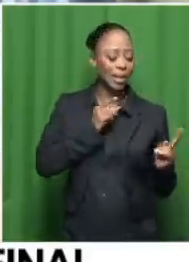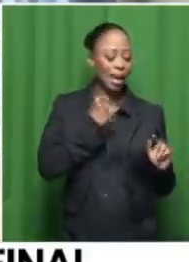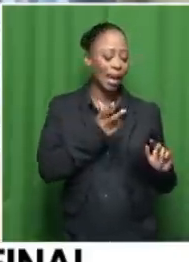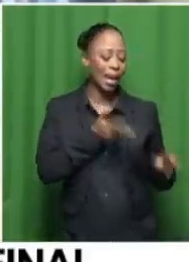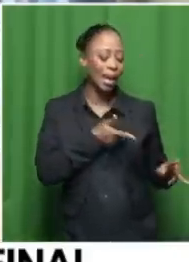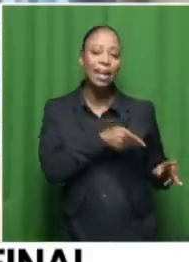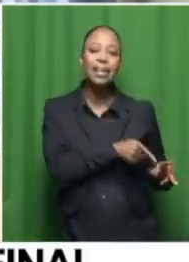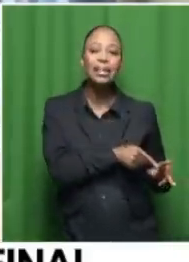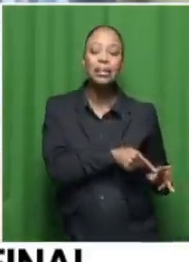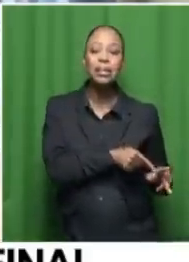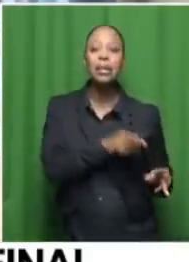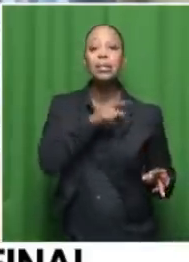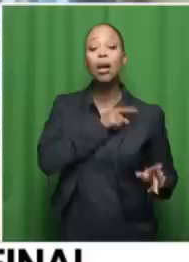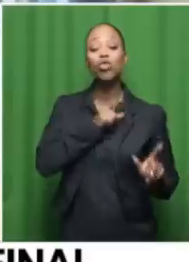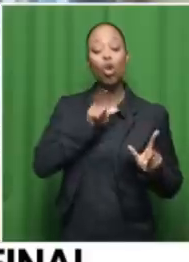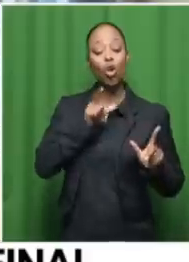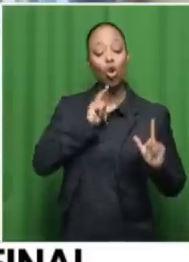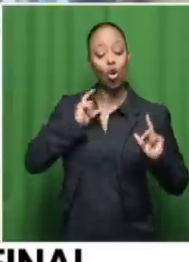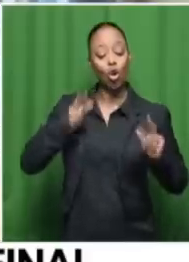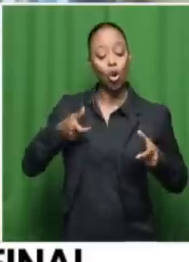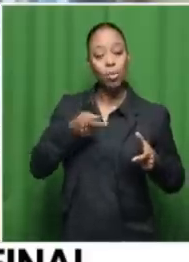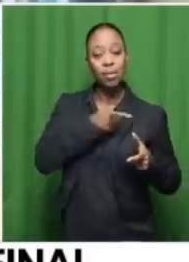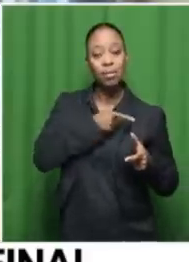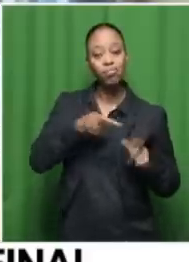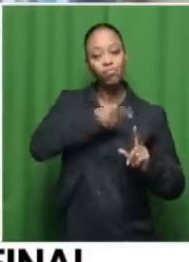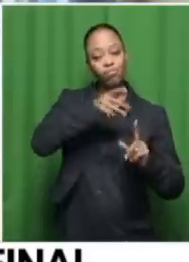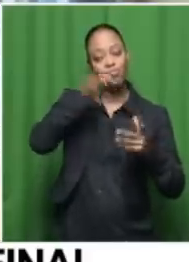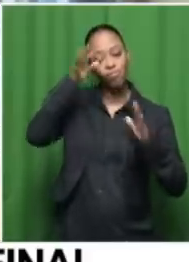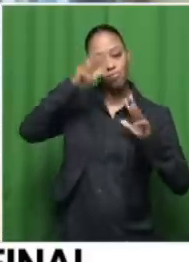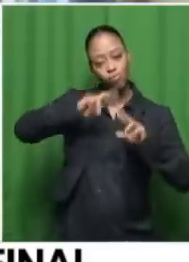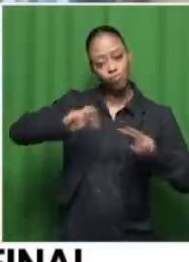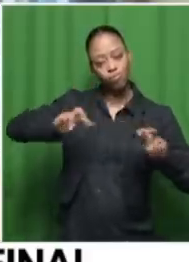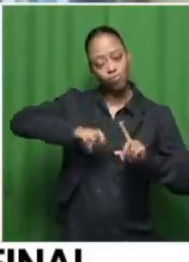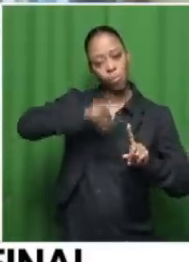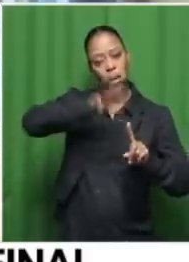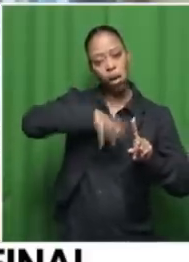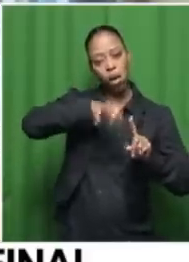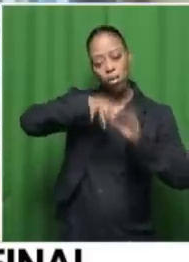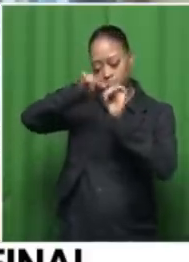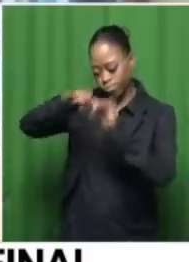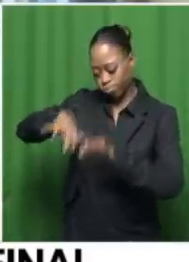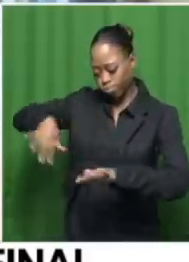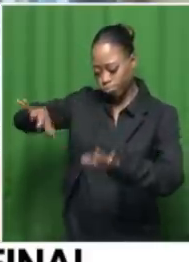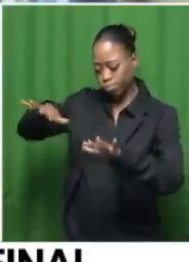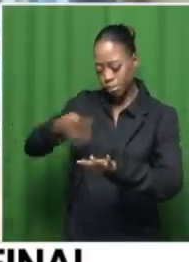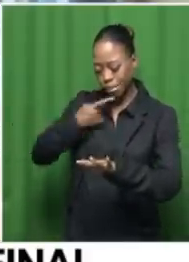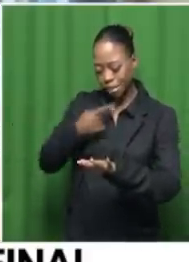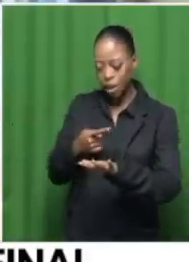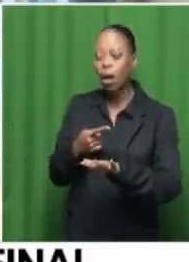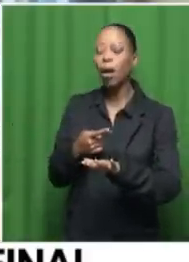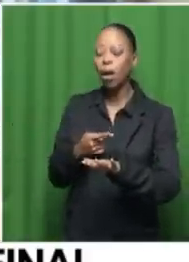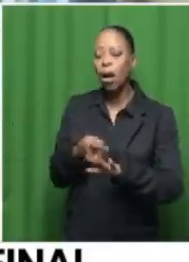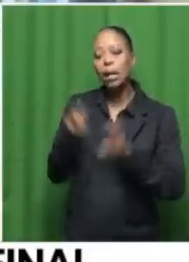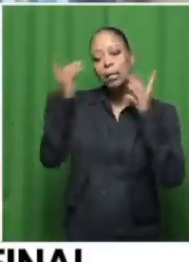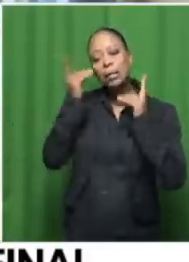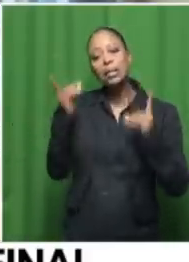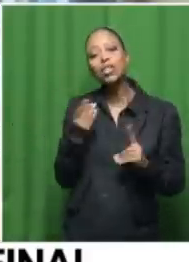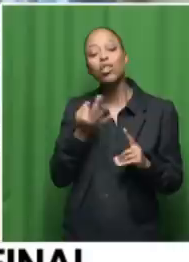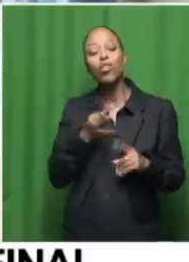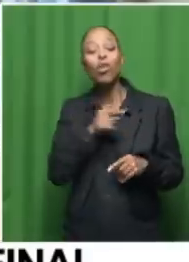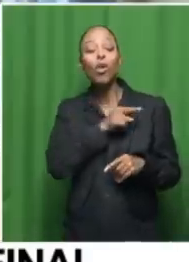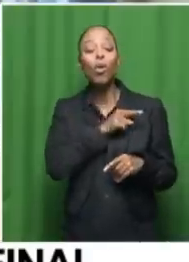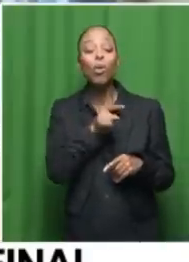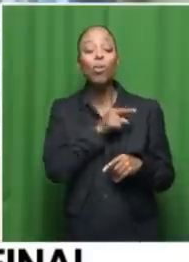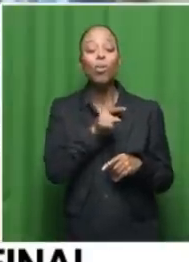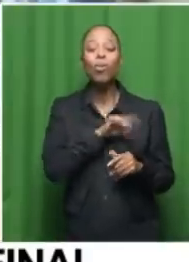the State Capture Commission has put out there that the judgment of the